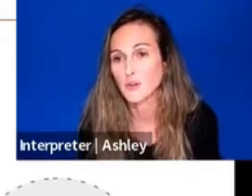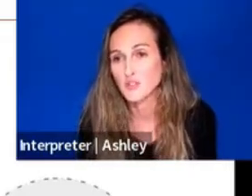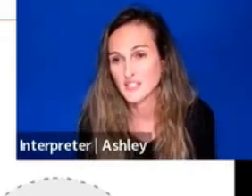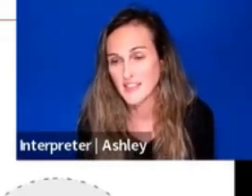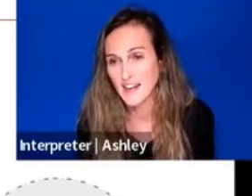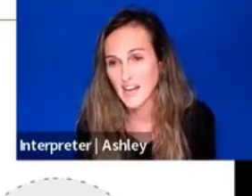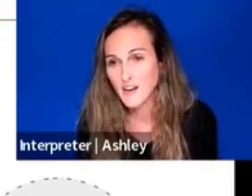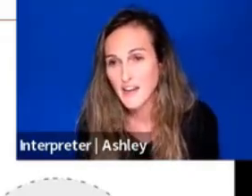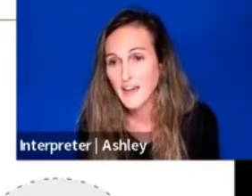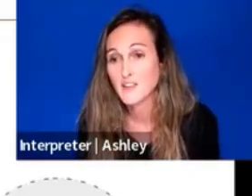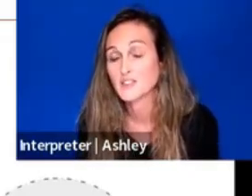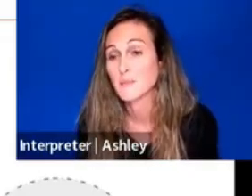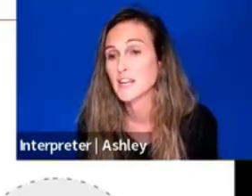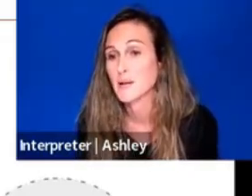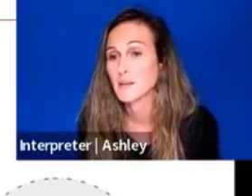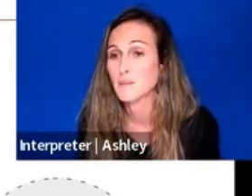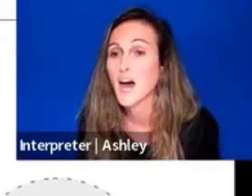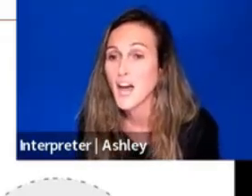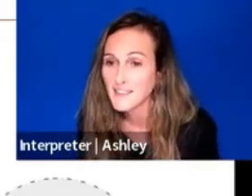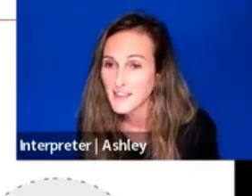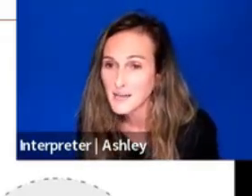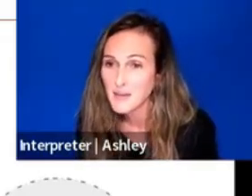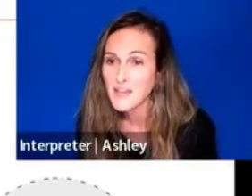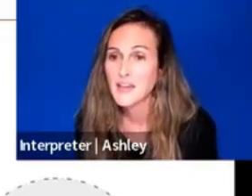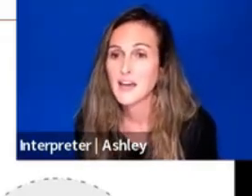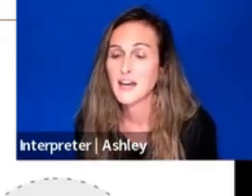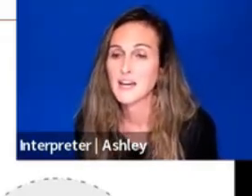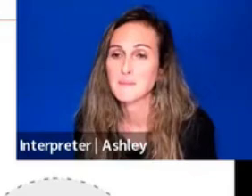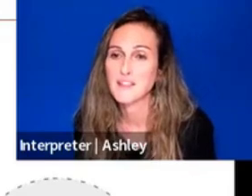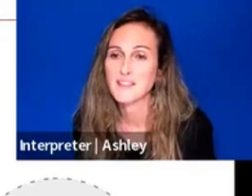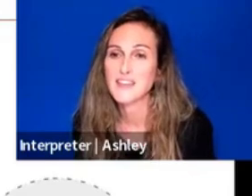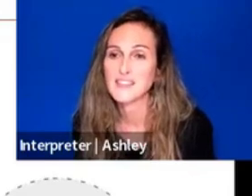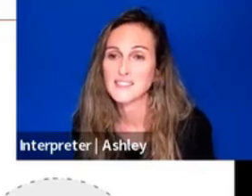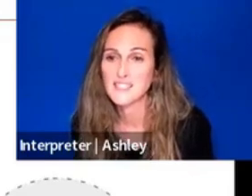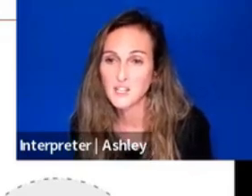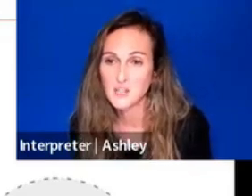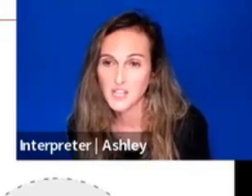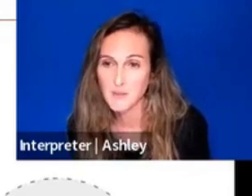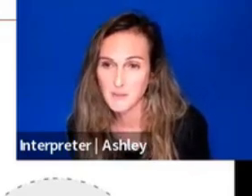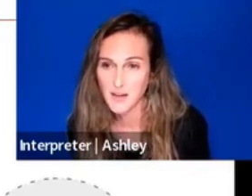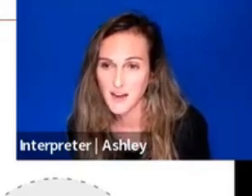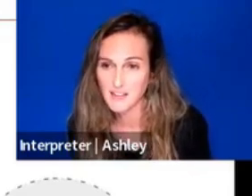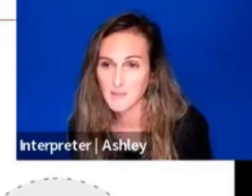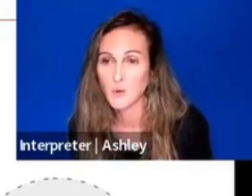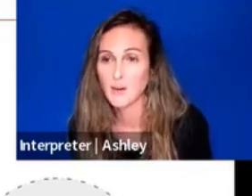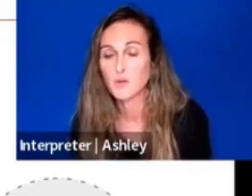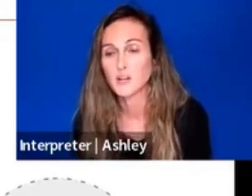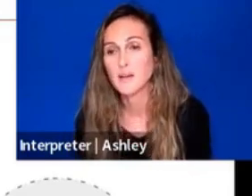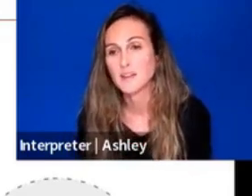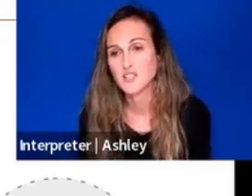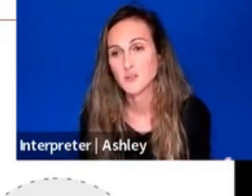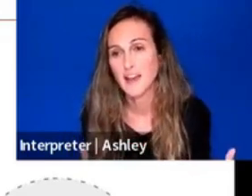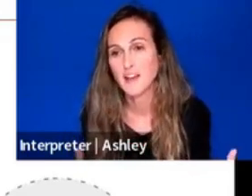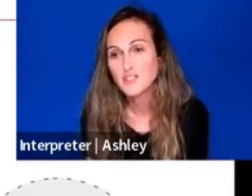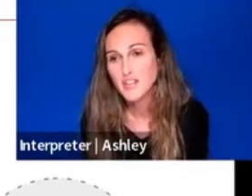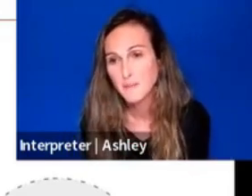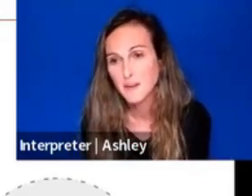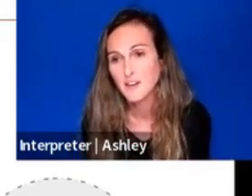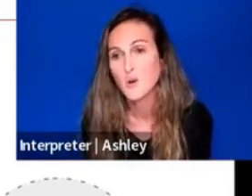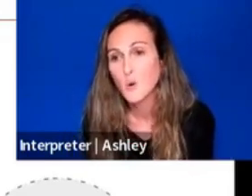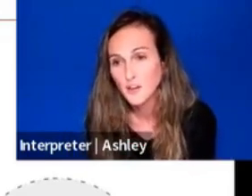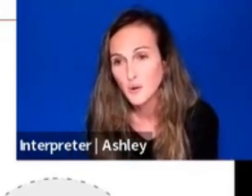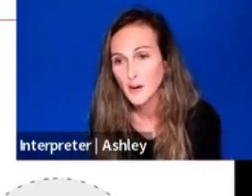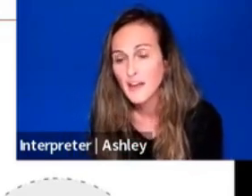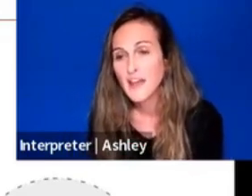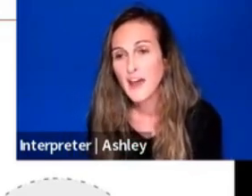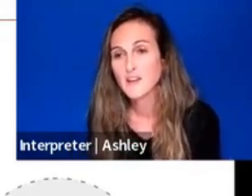person approaches that area and there's somebody coming up behind them, they can see who's coming behind them. Or if we're coming to an L shape in